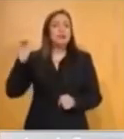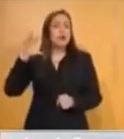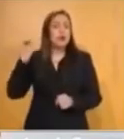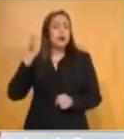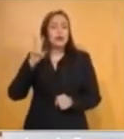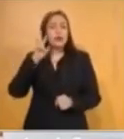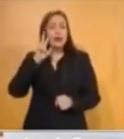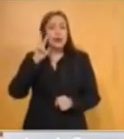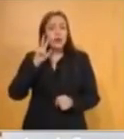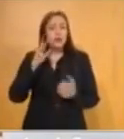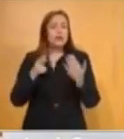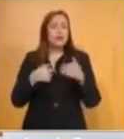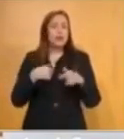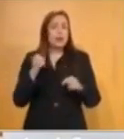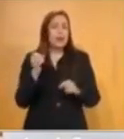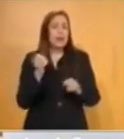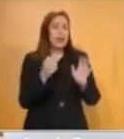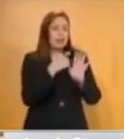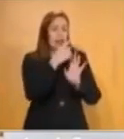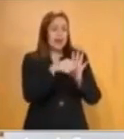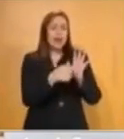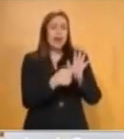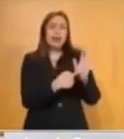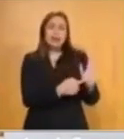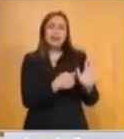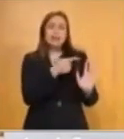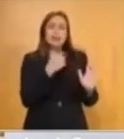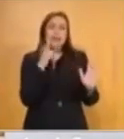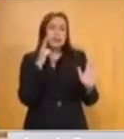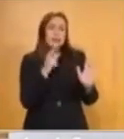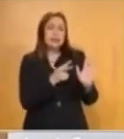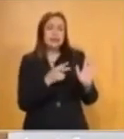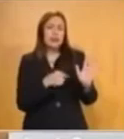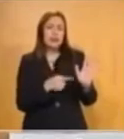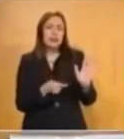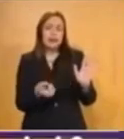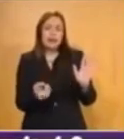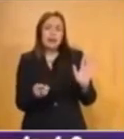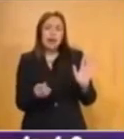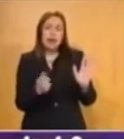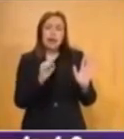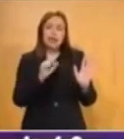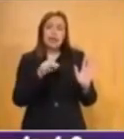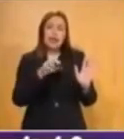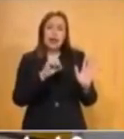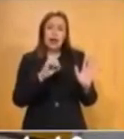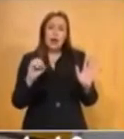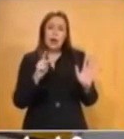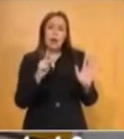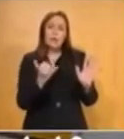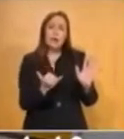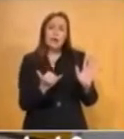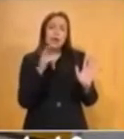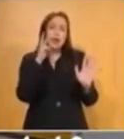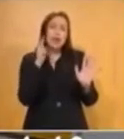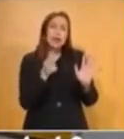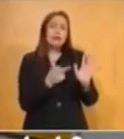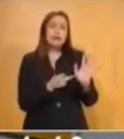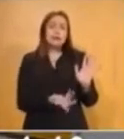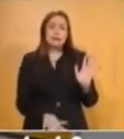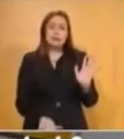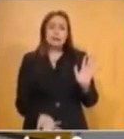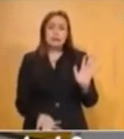Please check in the screen again. We have the comic strip about